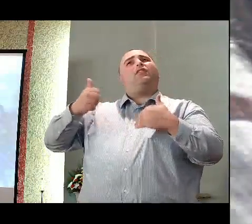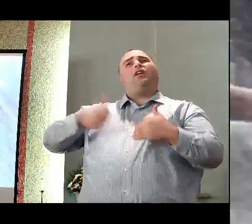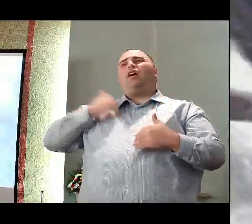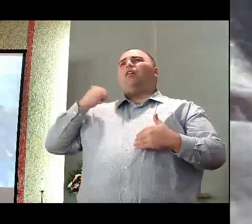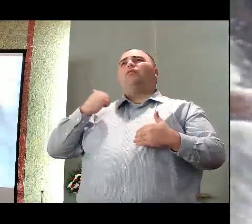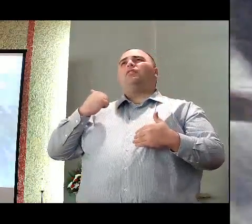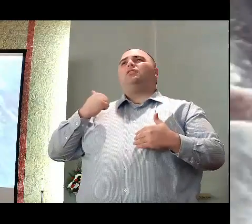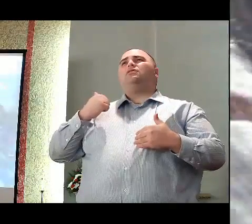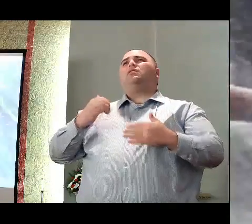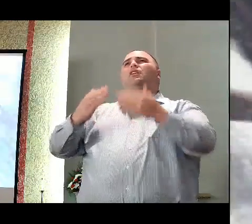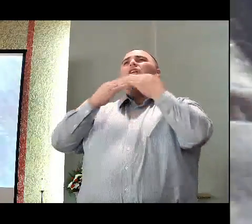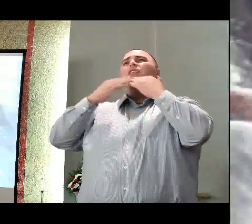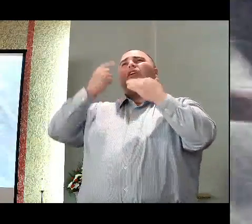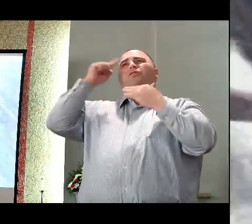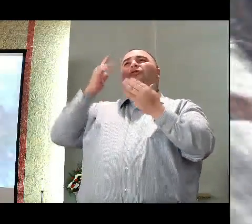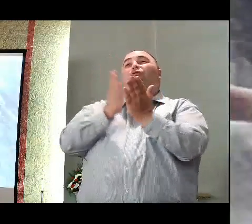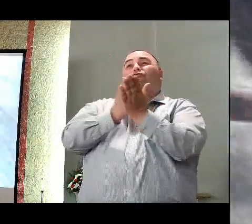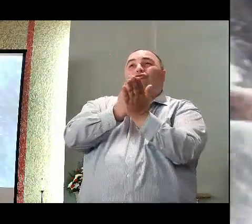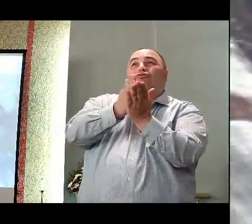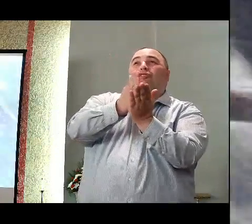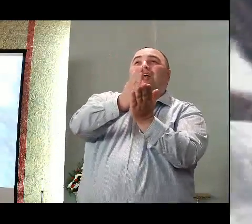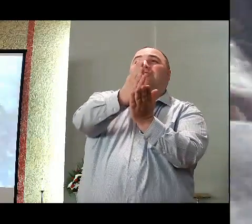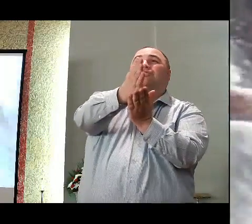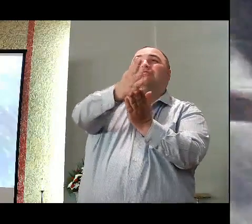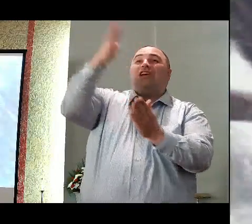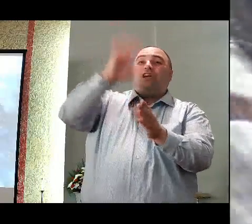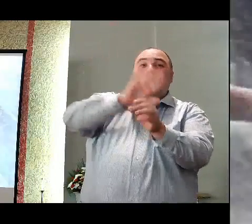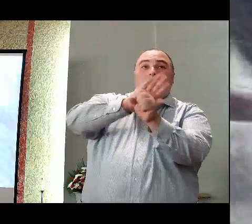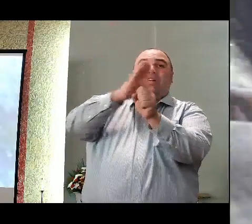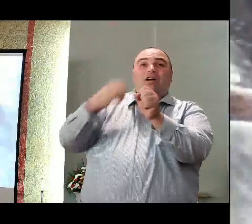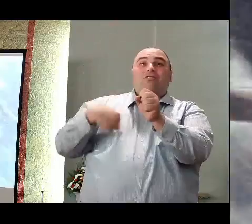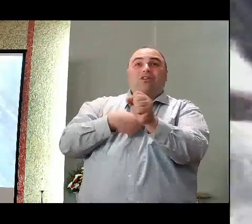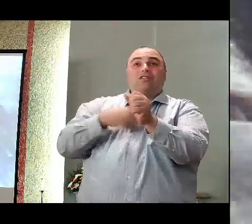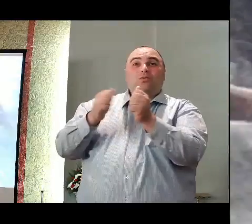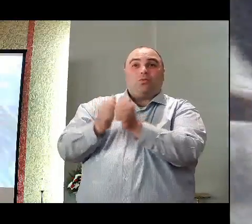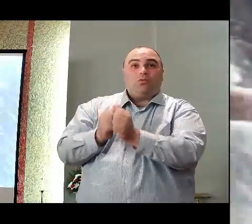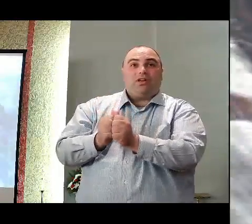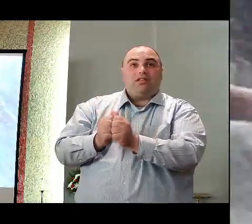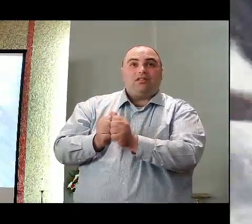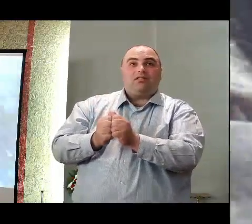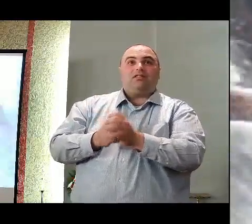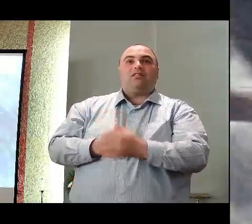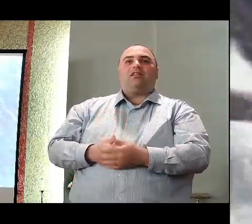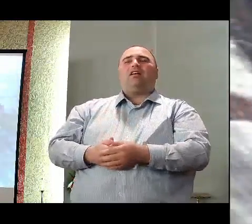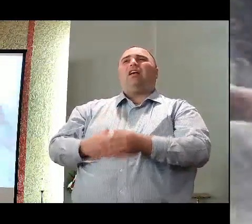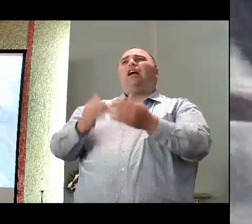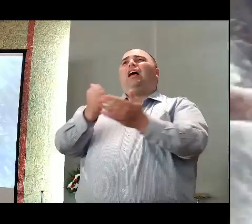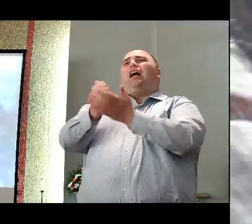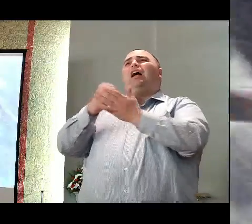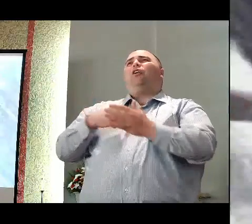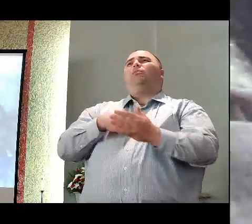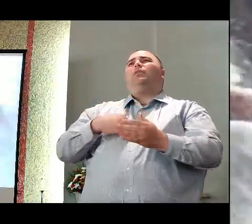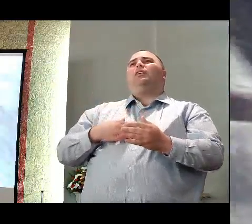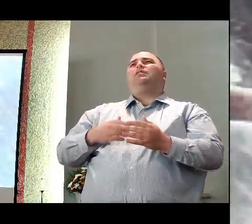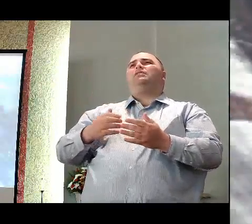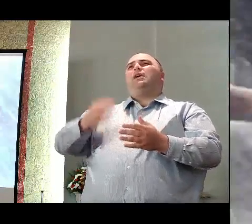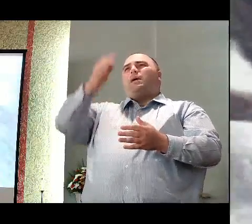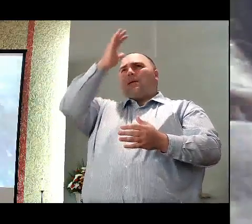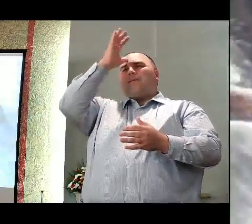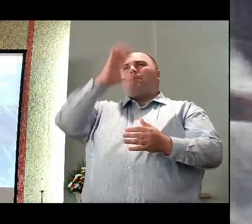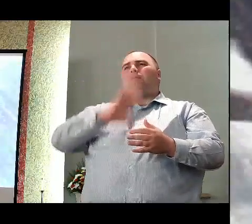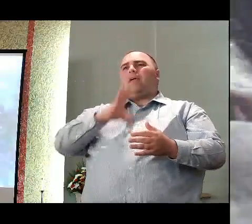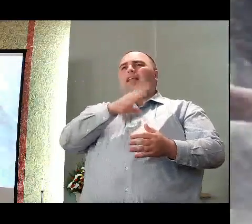triumphant. Thank you for the righteousness that you've covered us with, and help us as husbands and as men to understand what